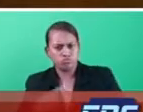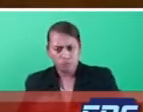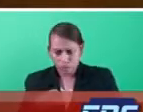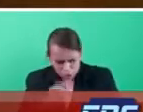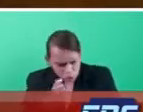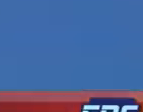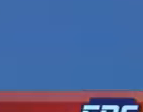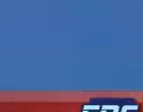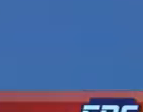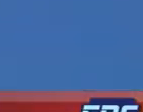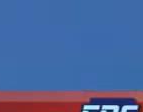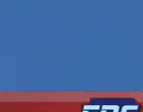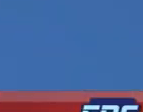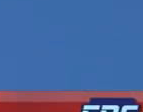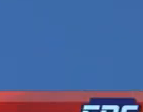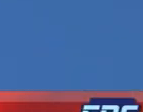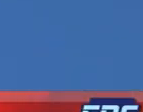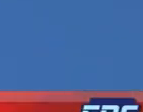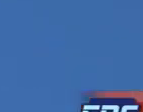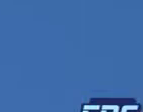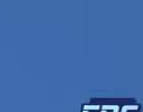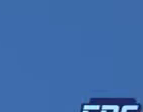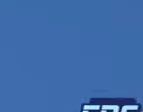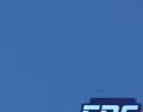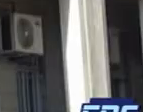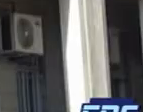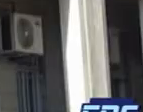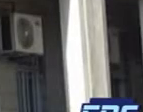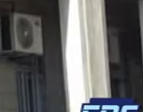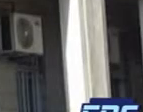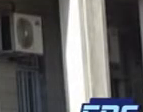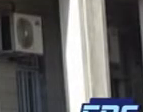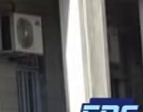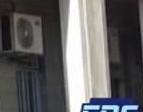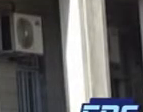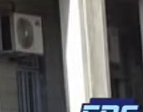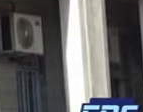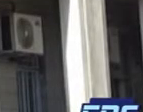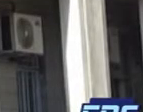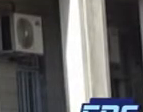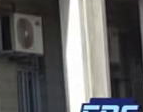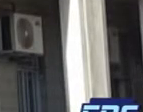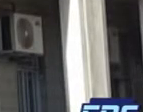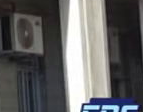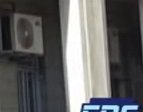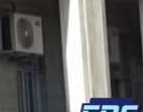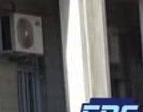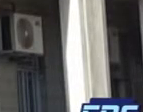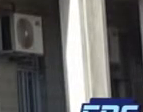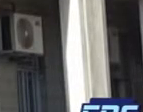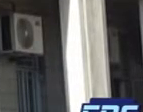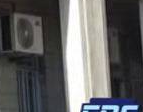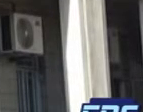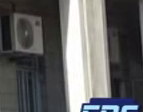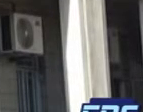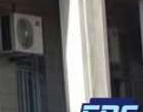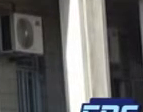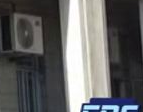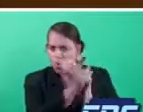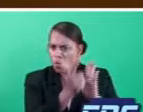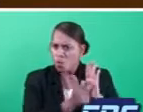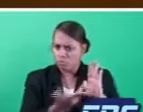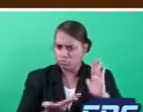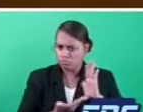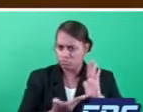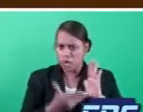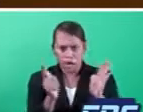Fijians that the government will continue to prioritize its resources to ensure everyone access quality justice services. Through the Independent